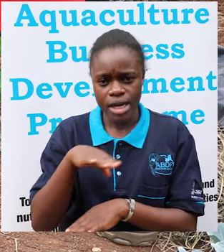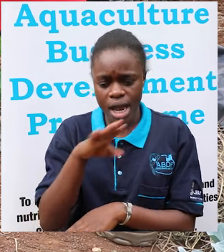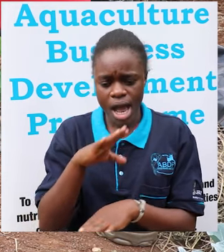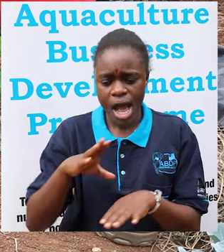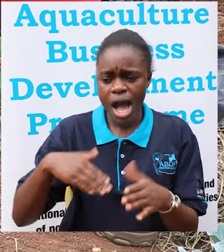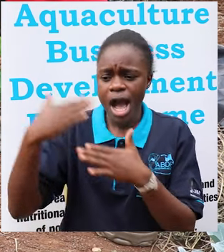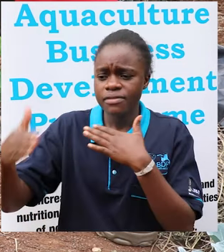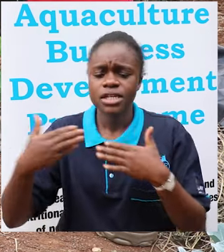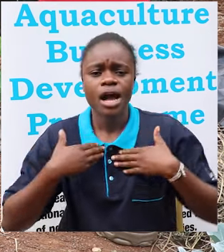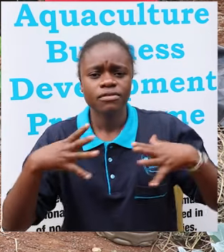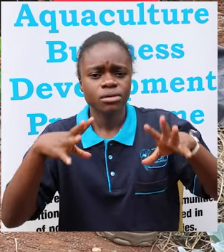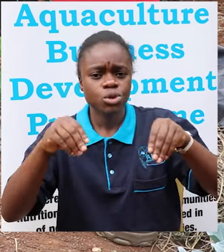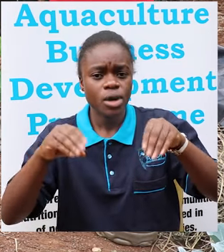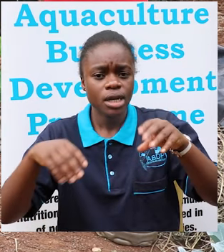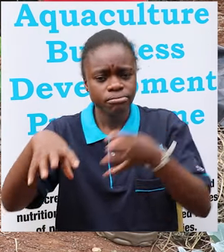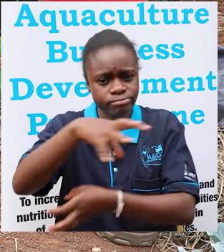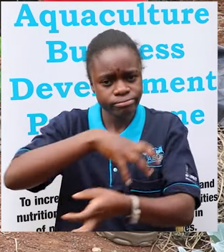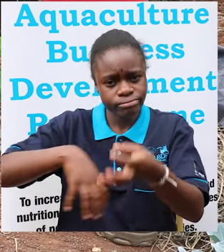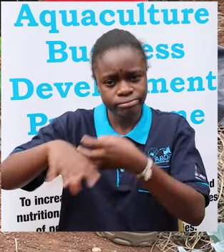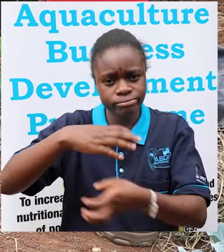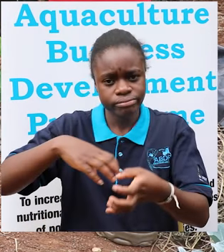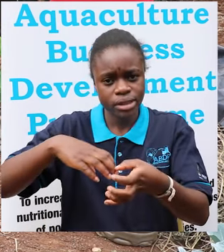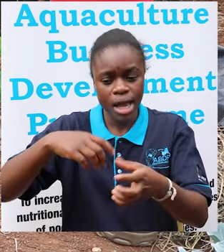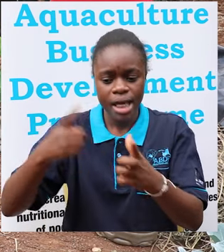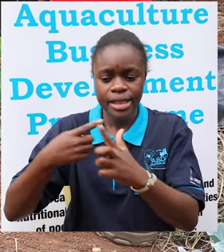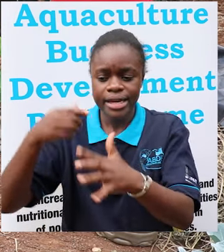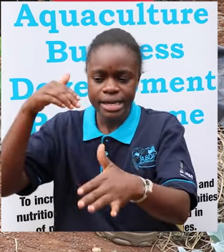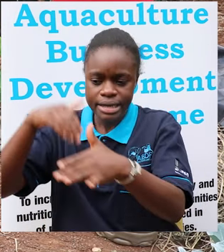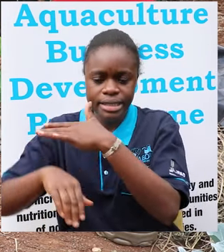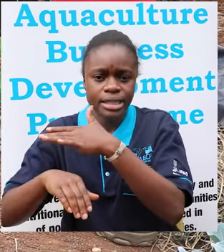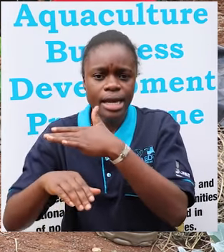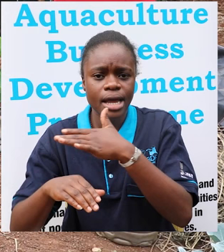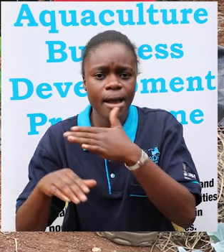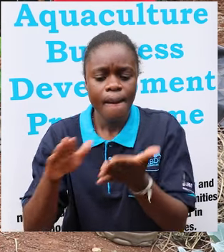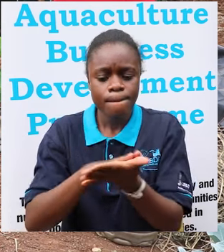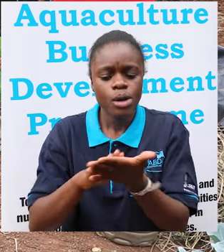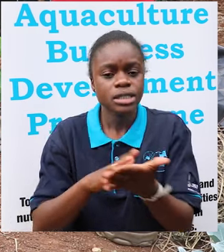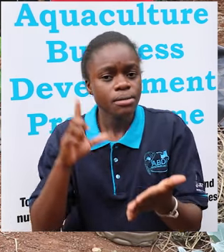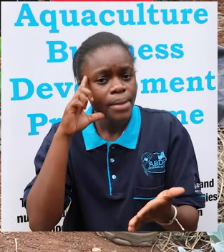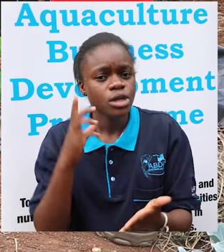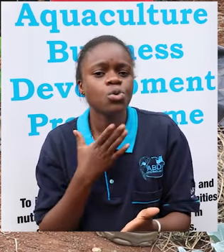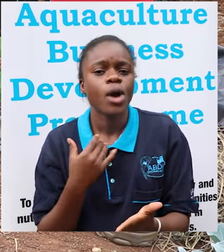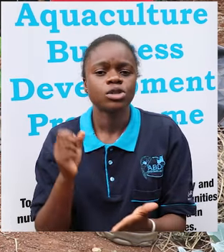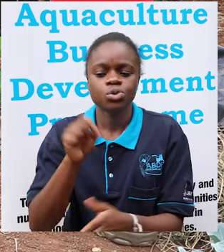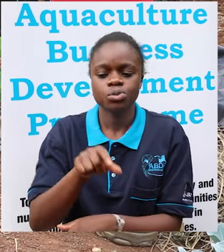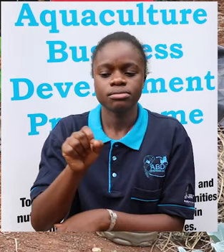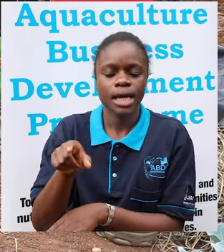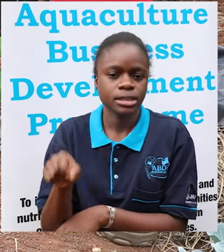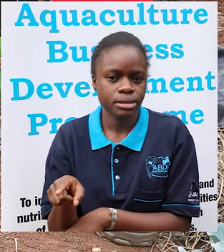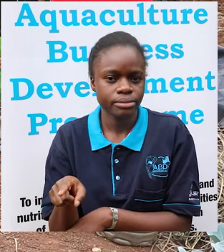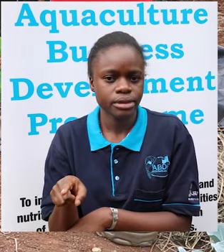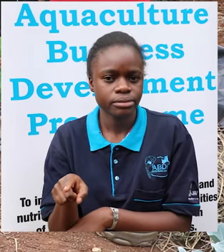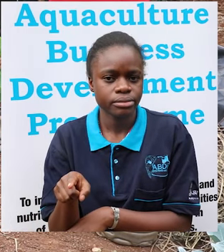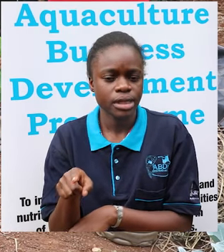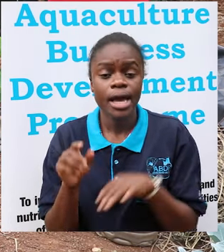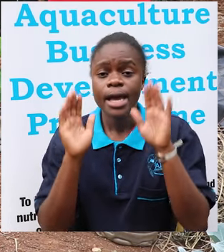Once you've done that, then you put your soil mixture inside that moist bed garden that you want